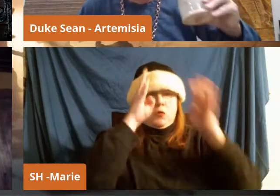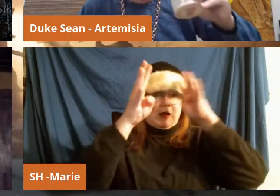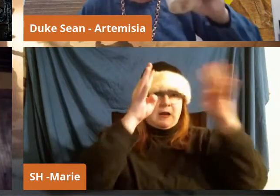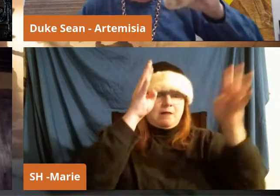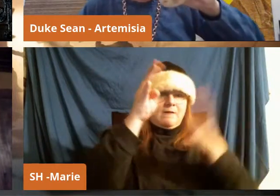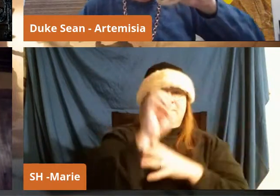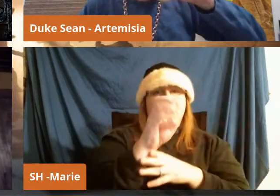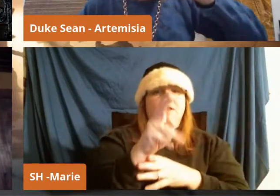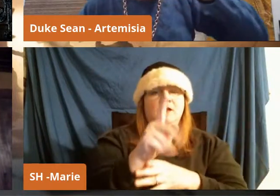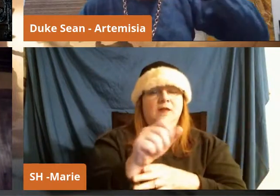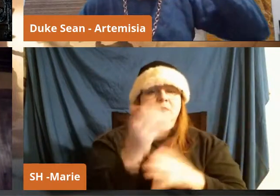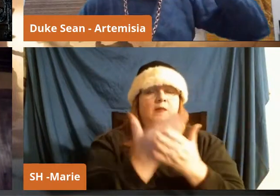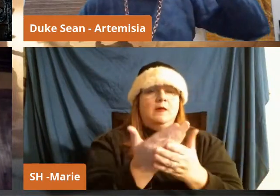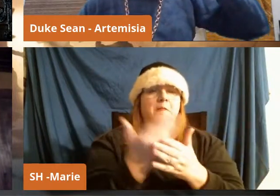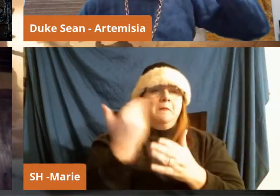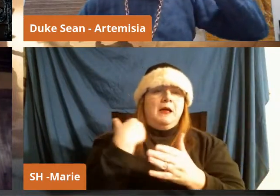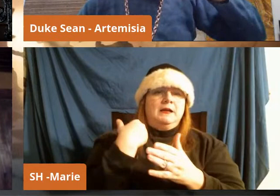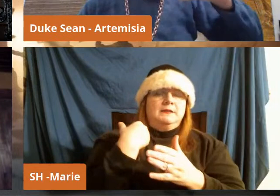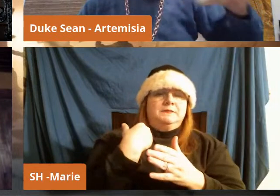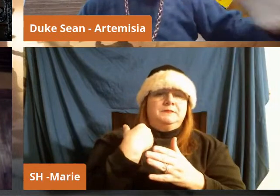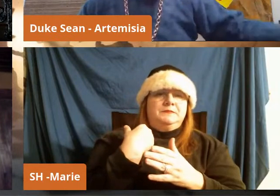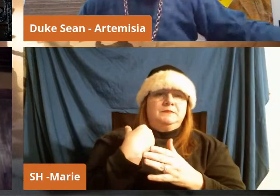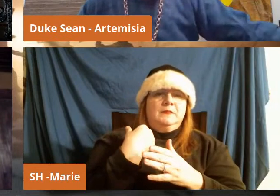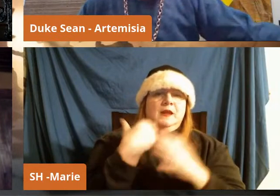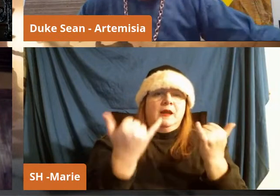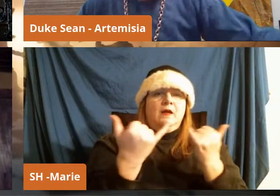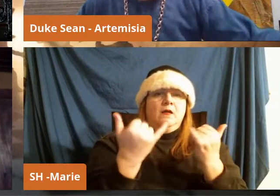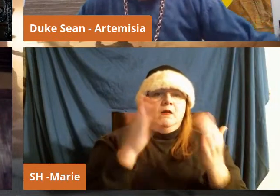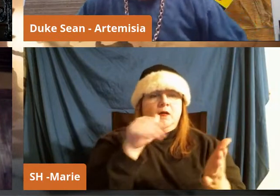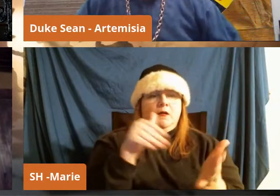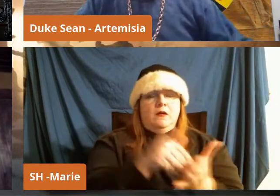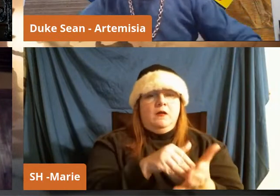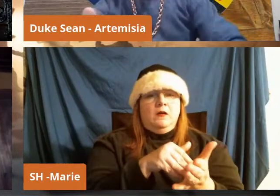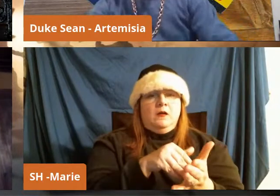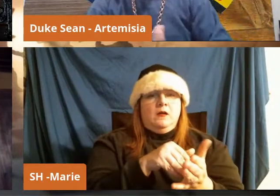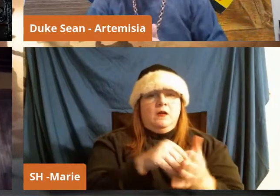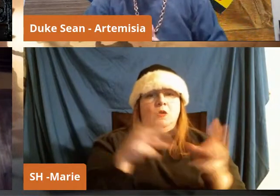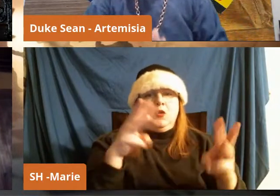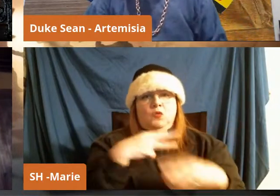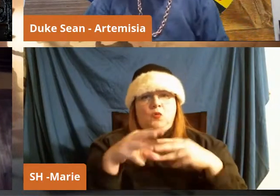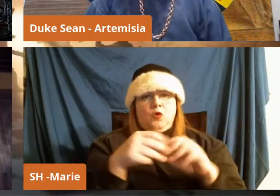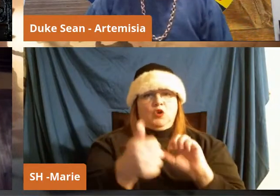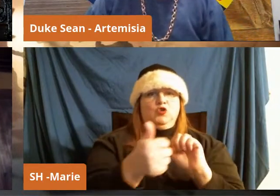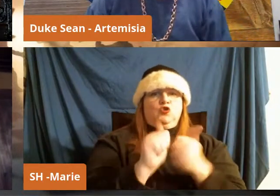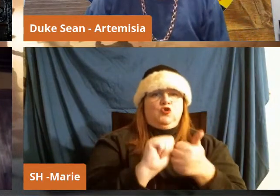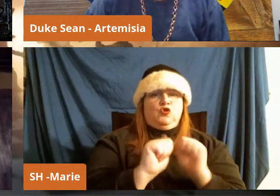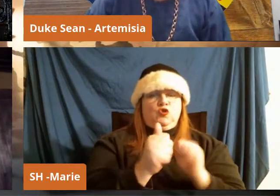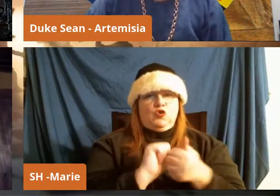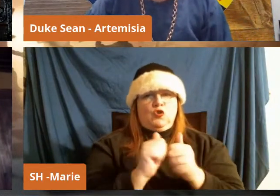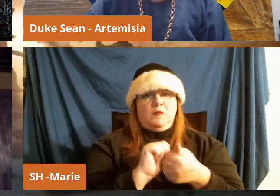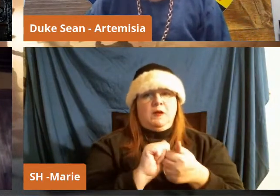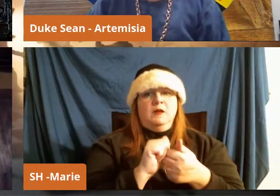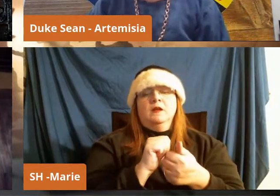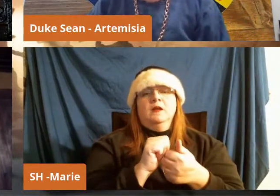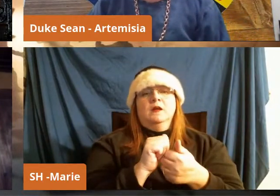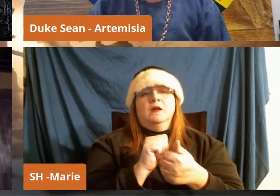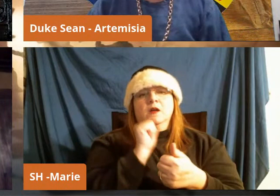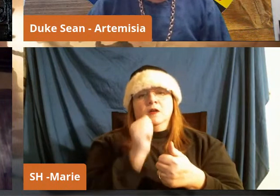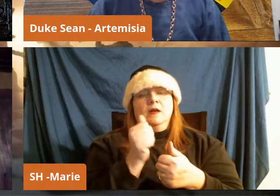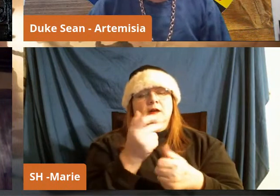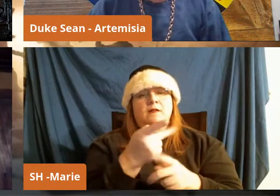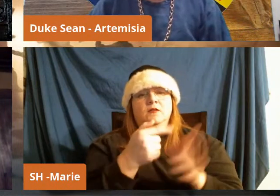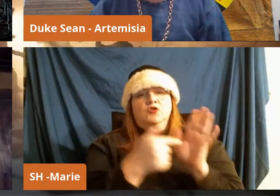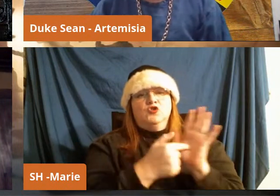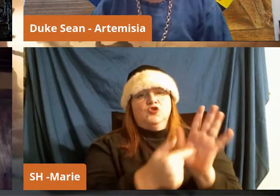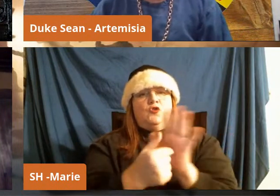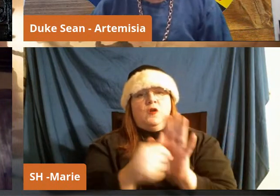than there used to be in the past. Now they're all centered. It's a little war. It's a tournament. Yeah. You don't get events that